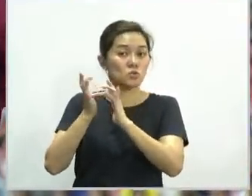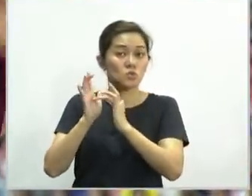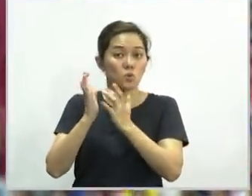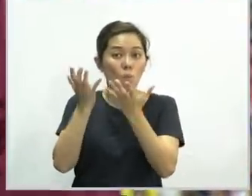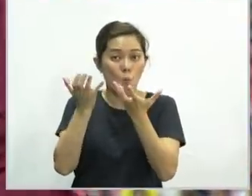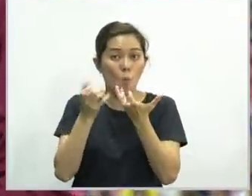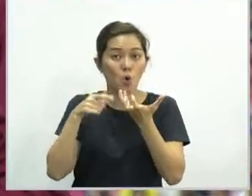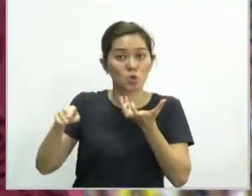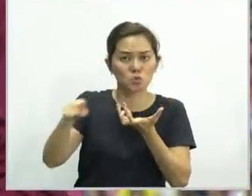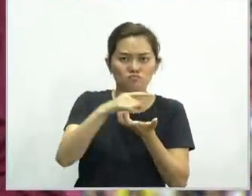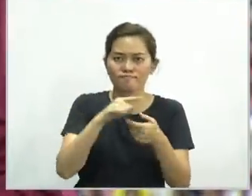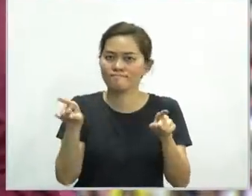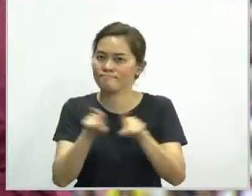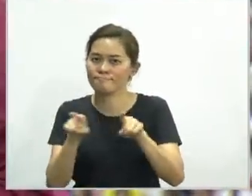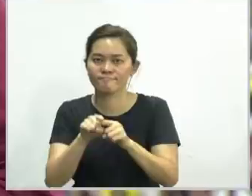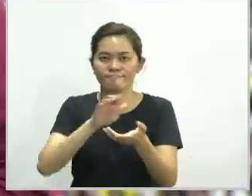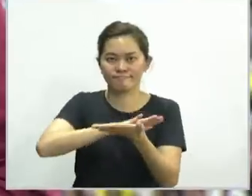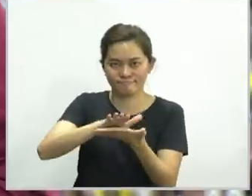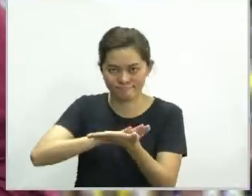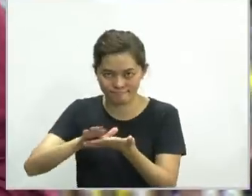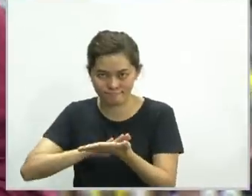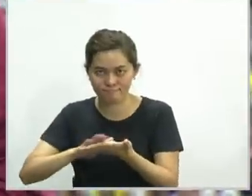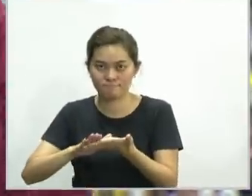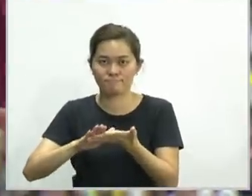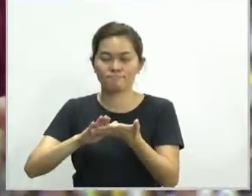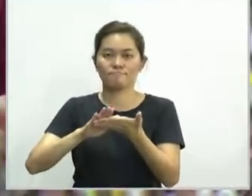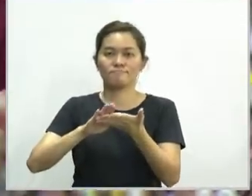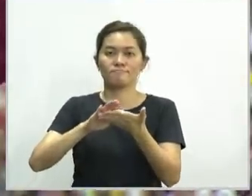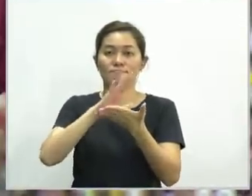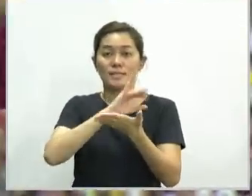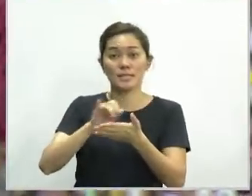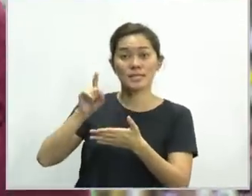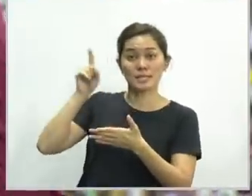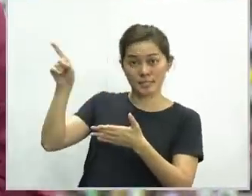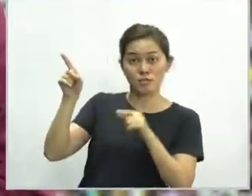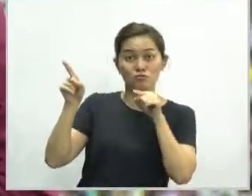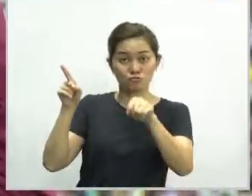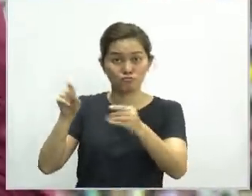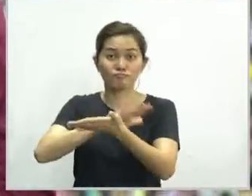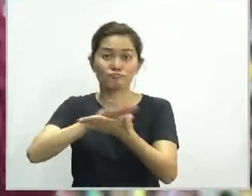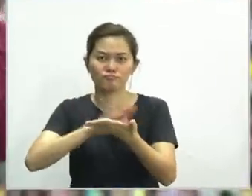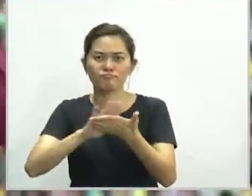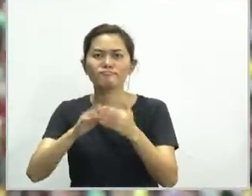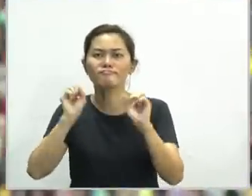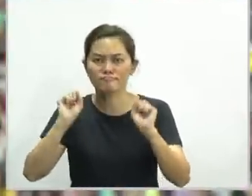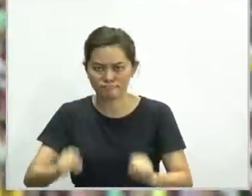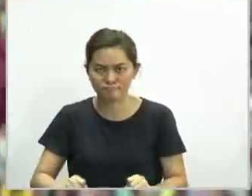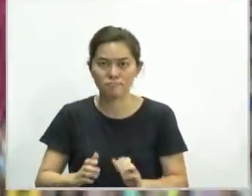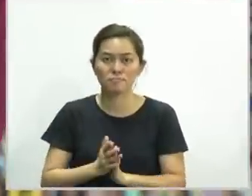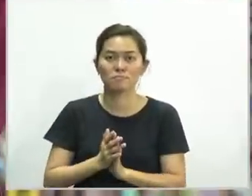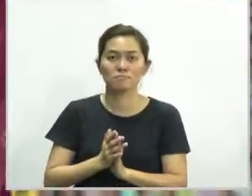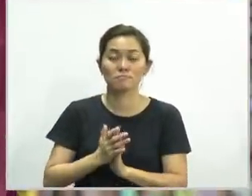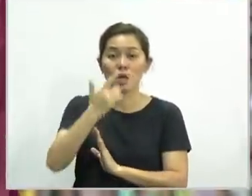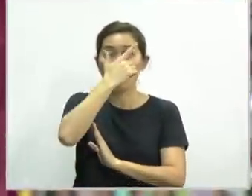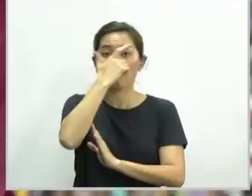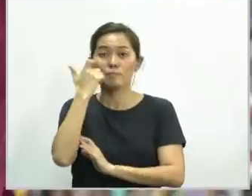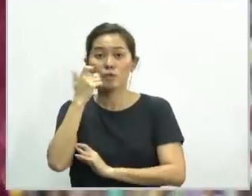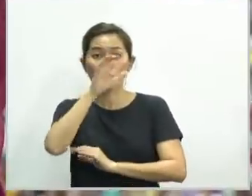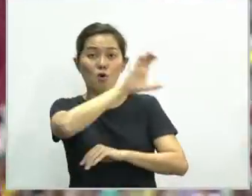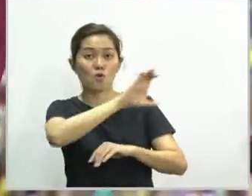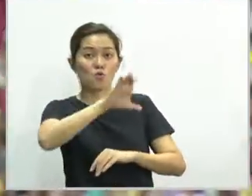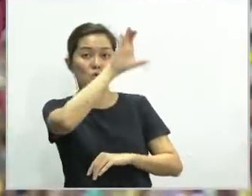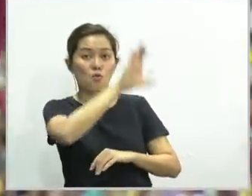wants you to be cleansed. And he can clean you because of what he did on the cross.